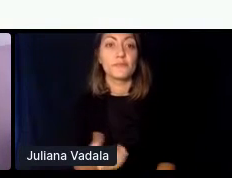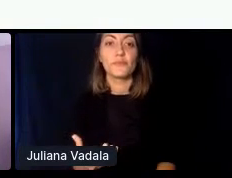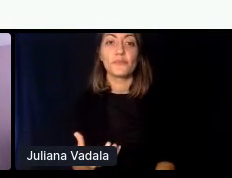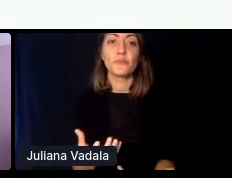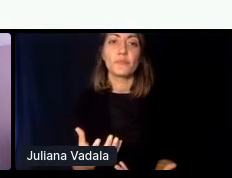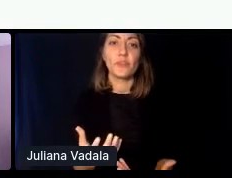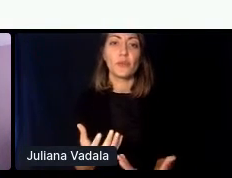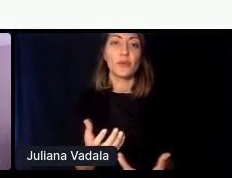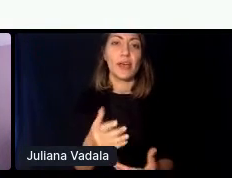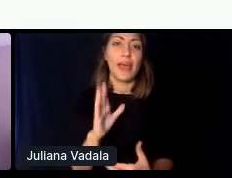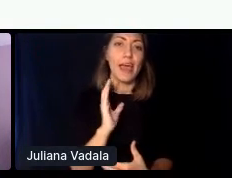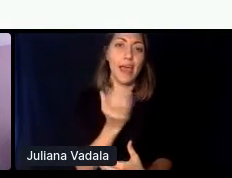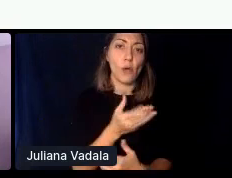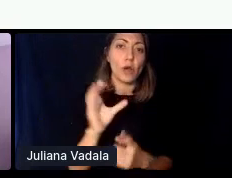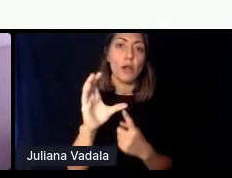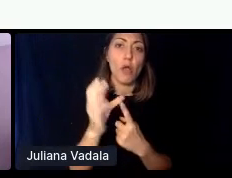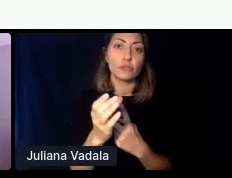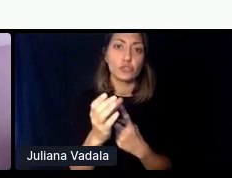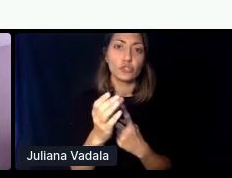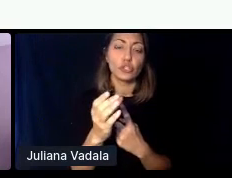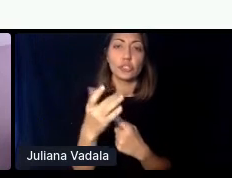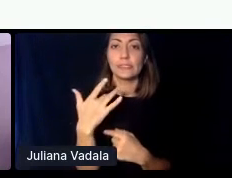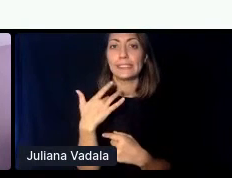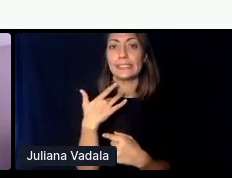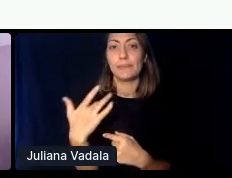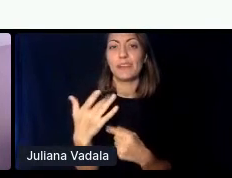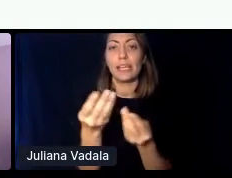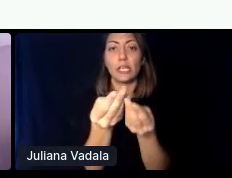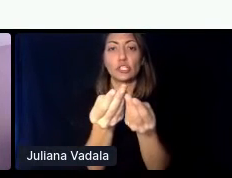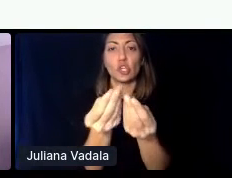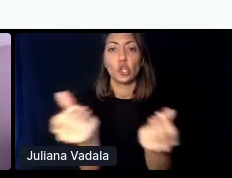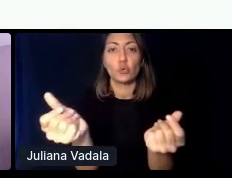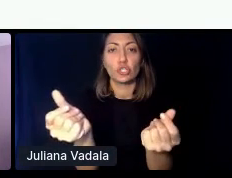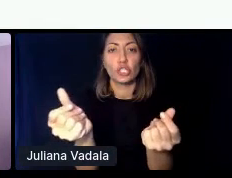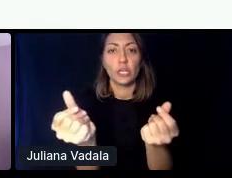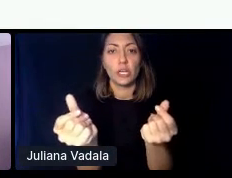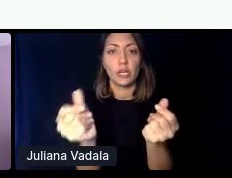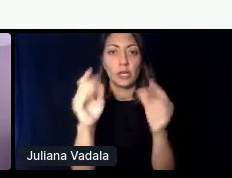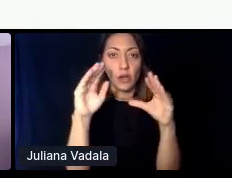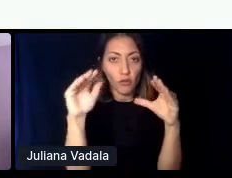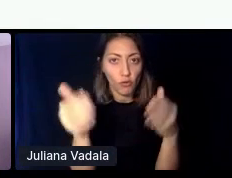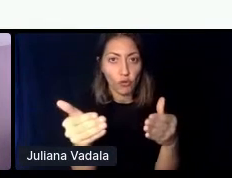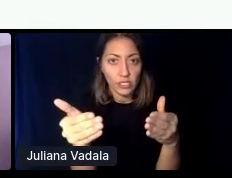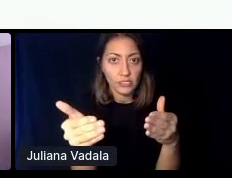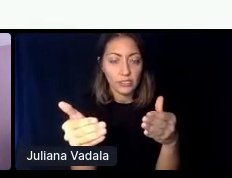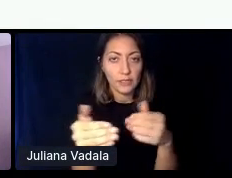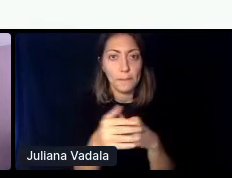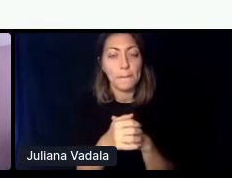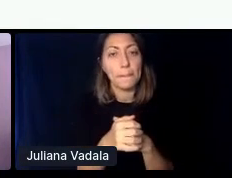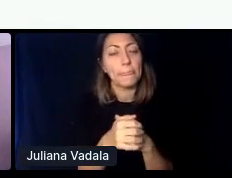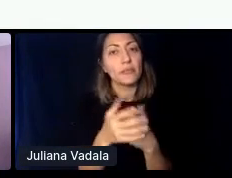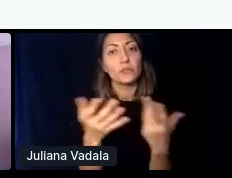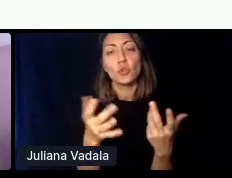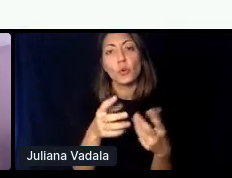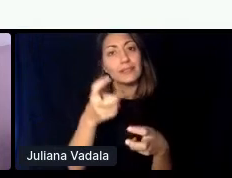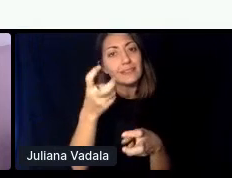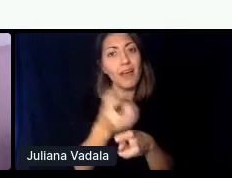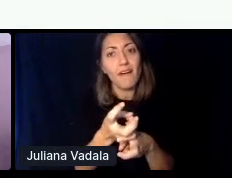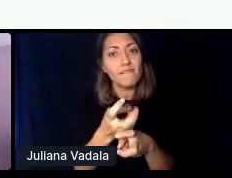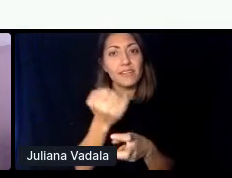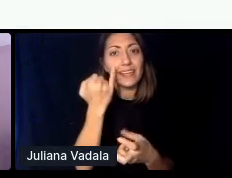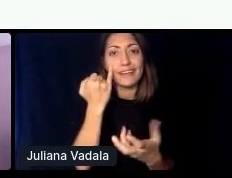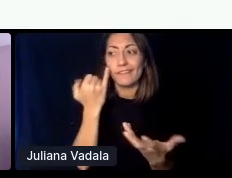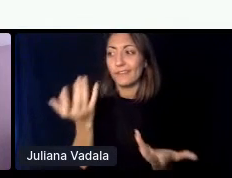so solution-oriented, it's difficult to come to terms when faced with problems that have no